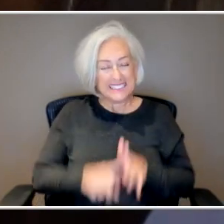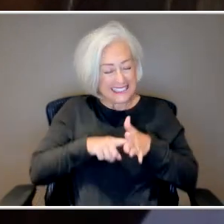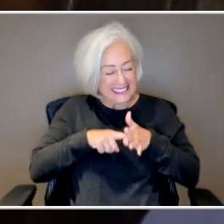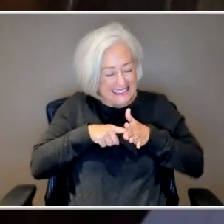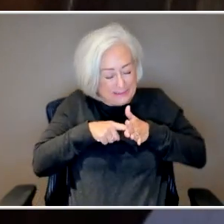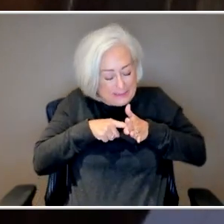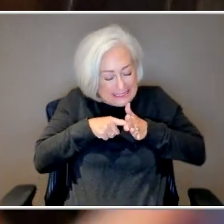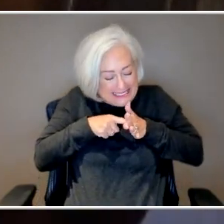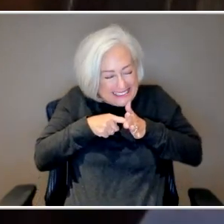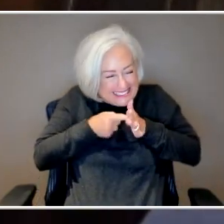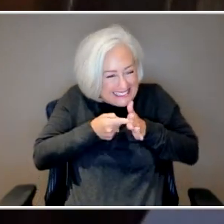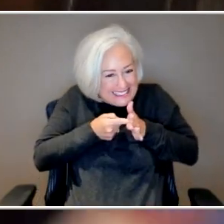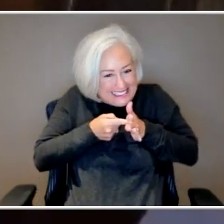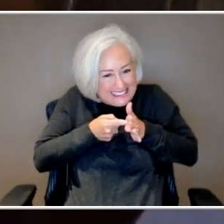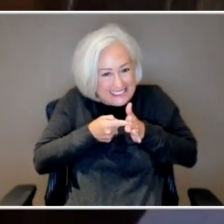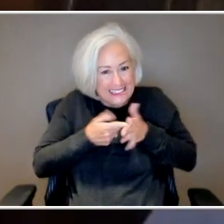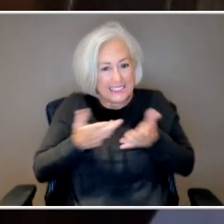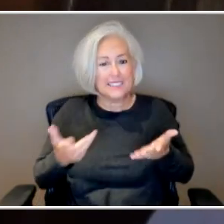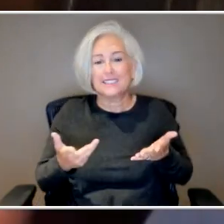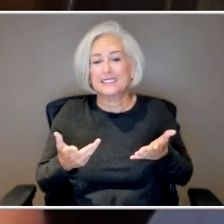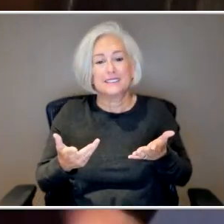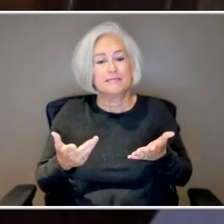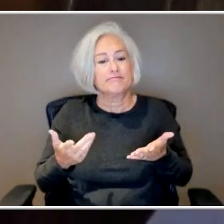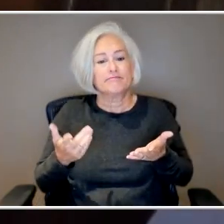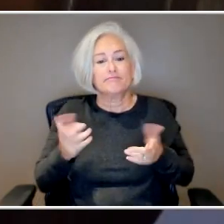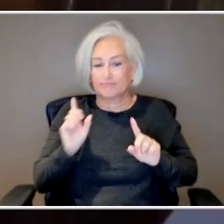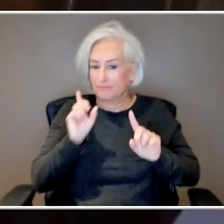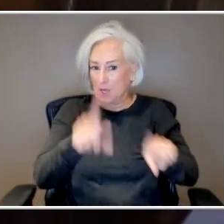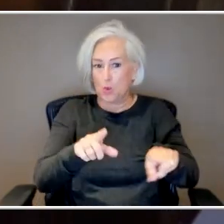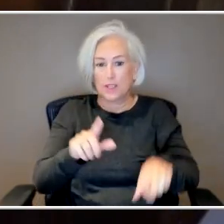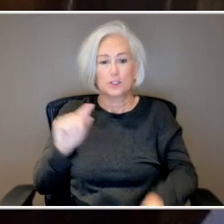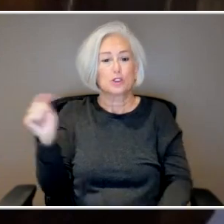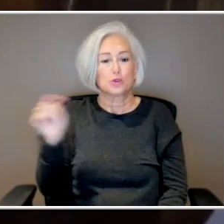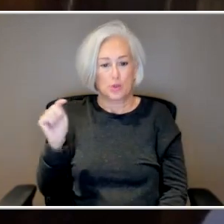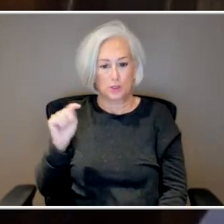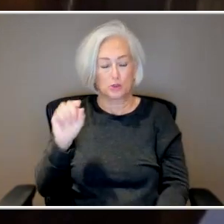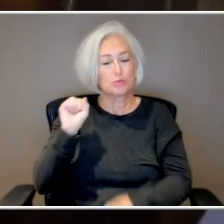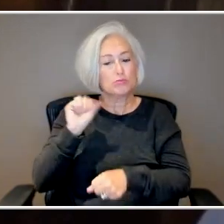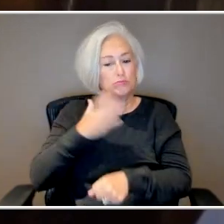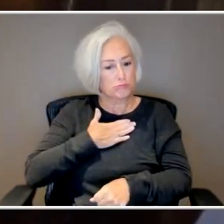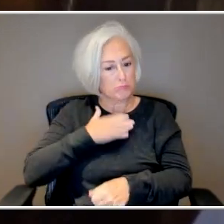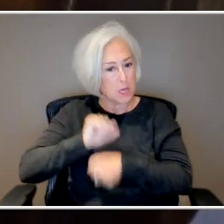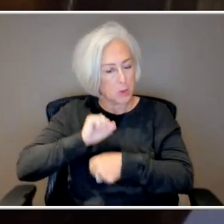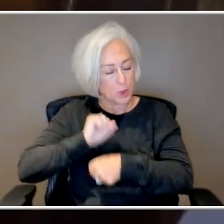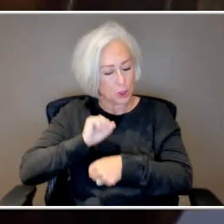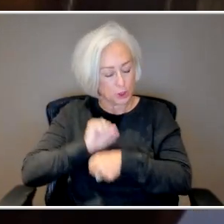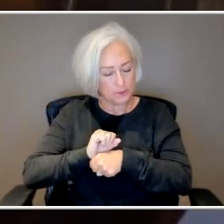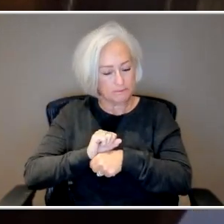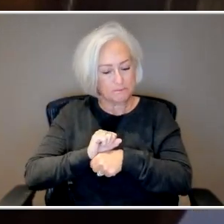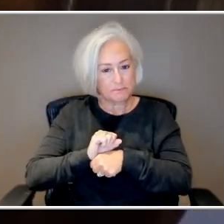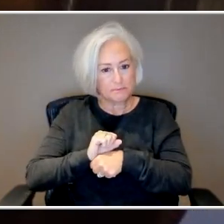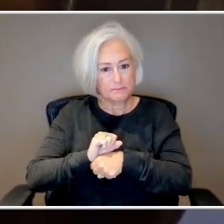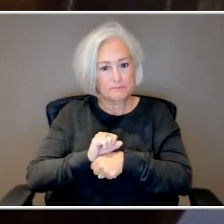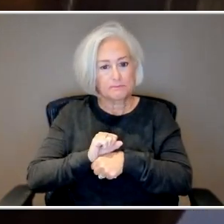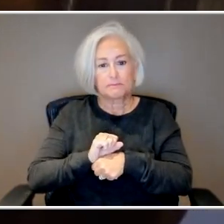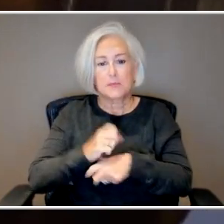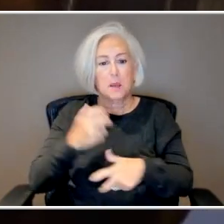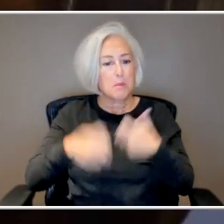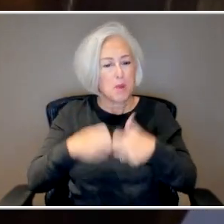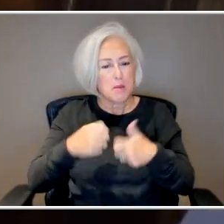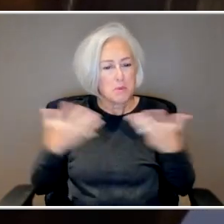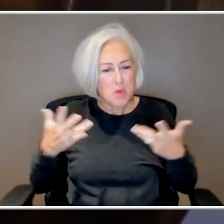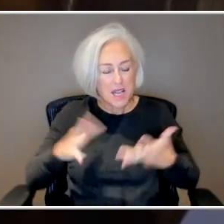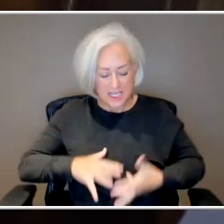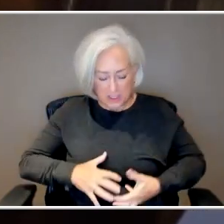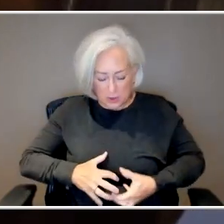was actually I went to the restroom at work and had cramping and